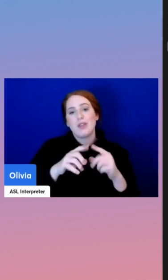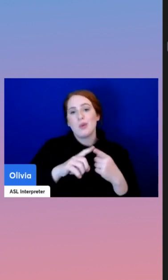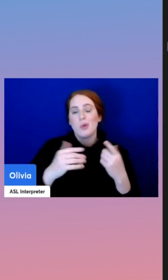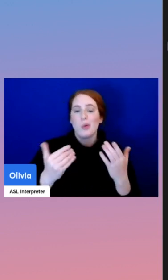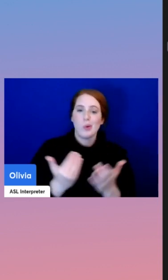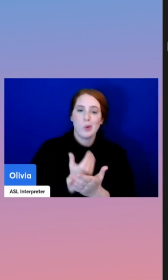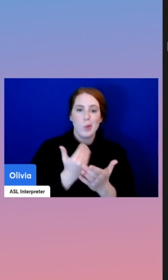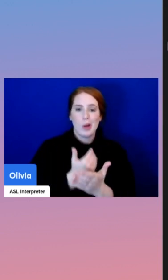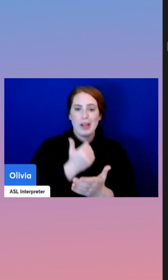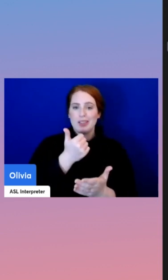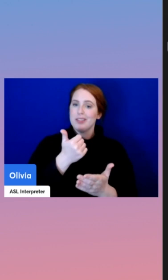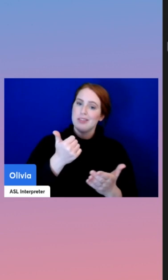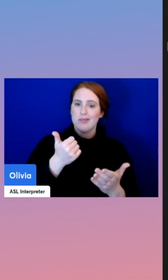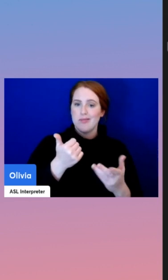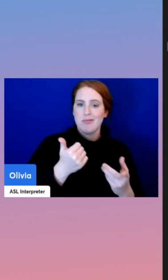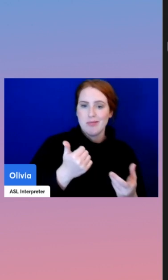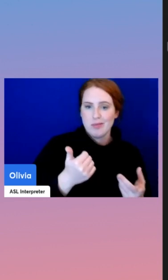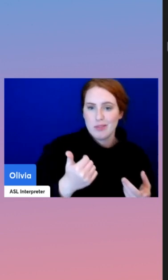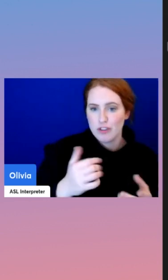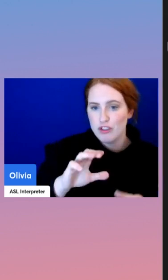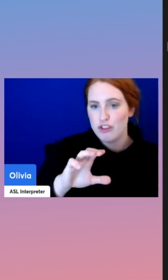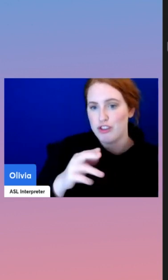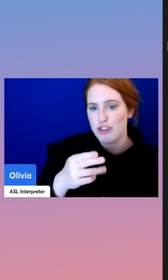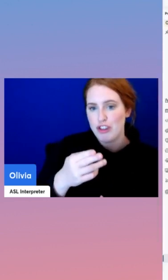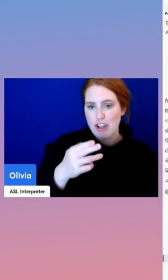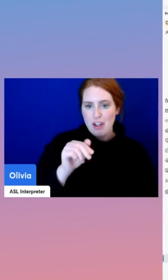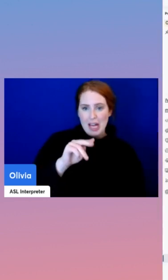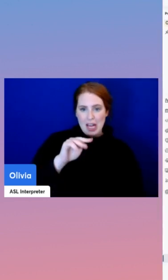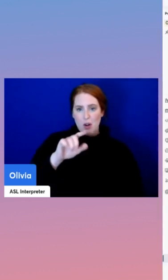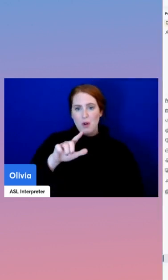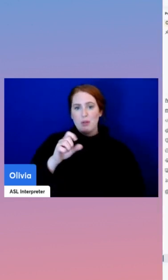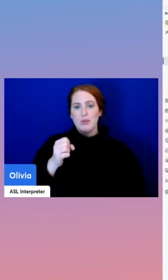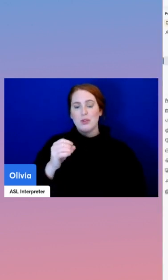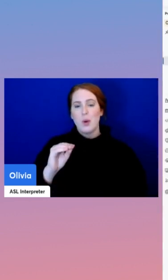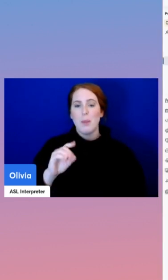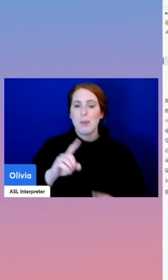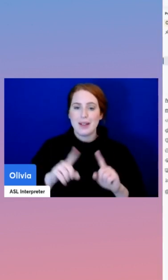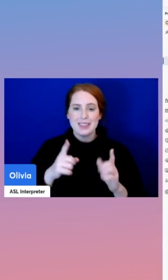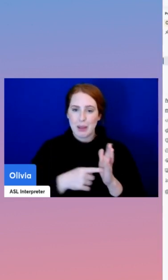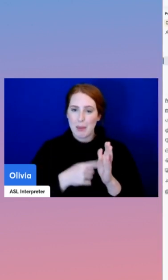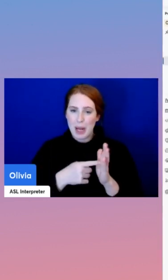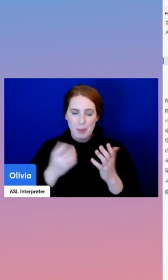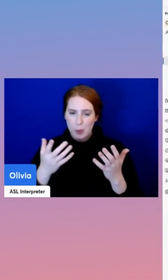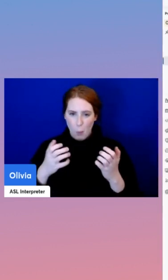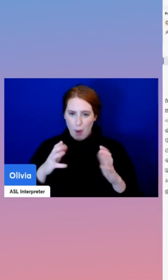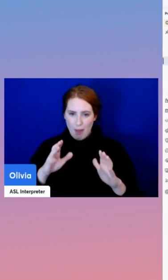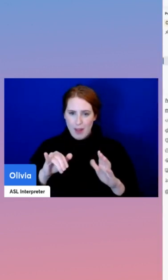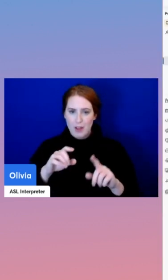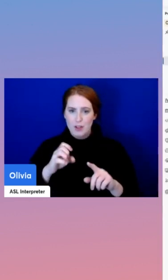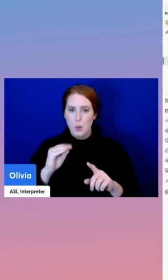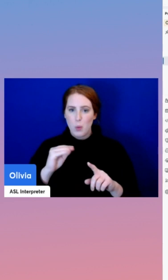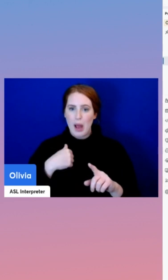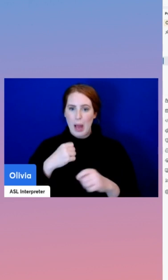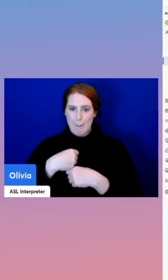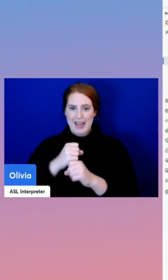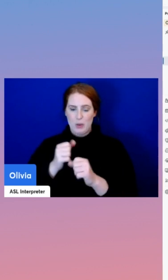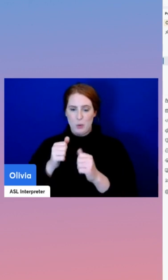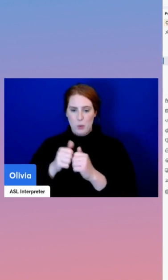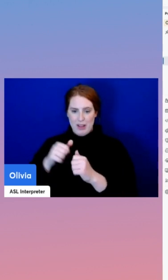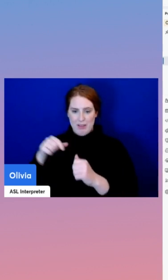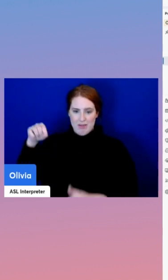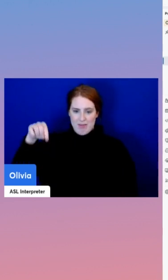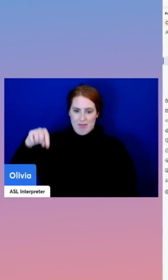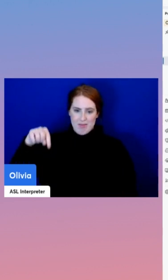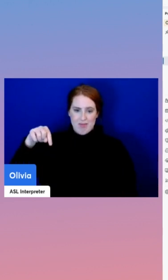business doesn't want that. So in order to mitigate that, I'm creating with Terraform my channels that